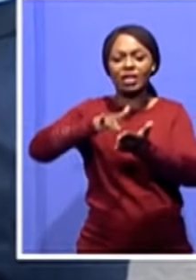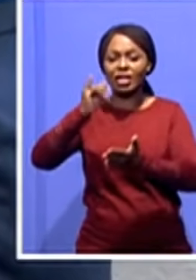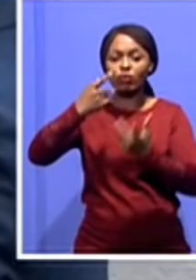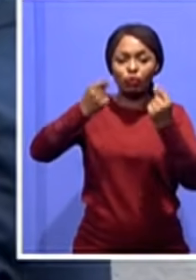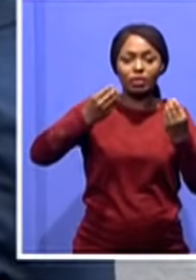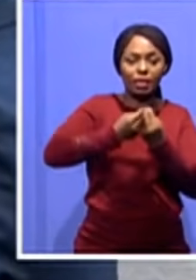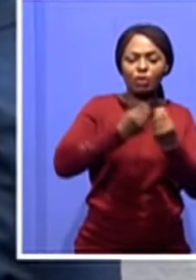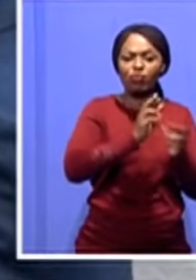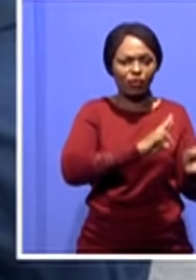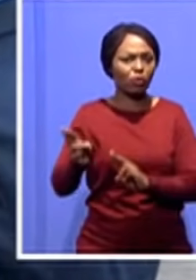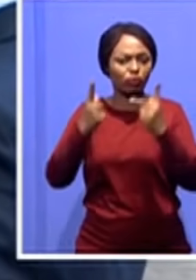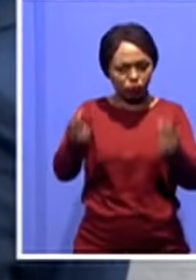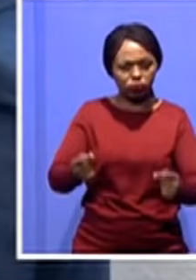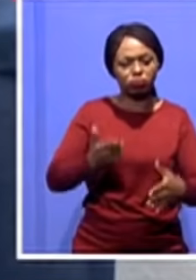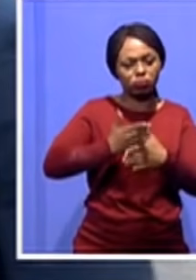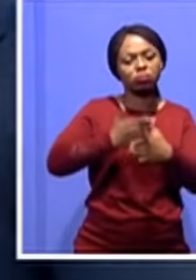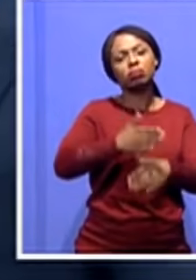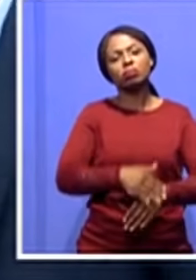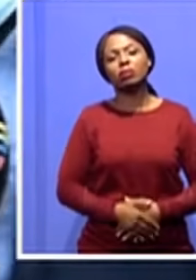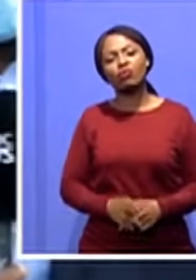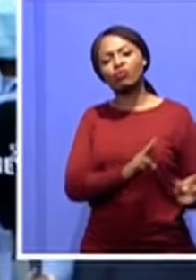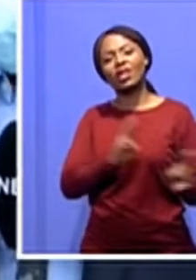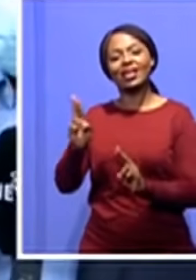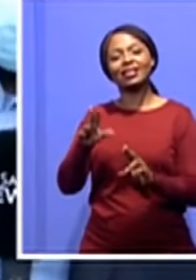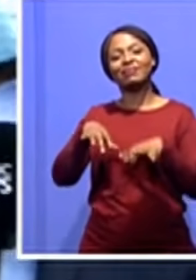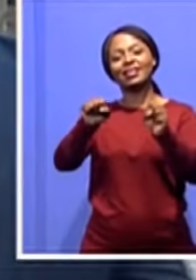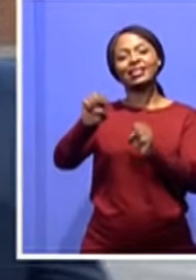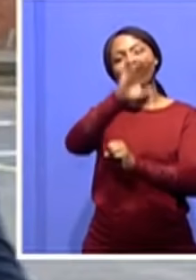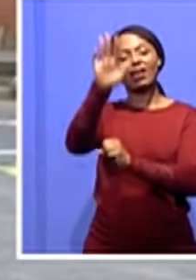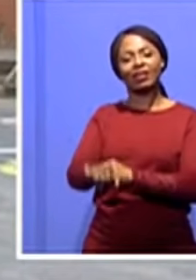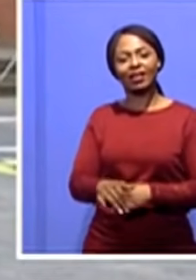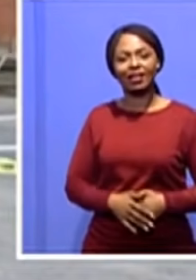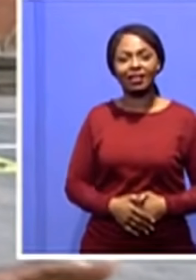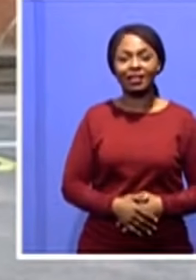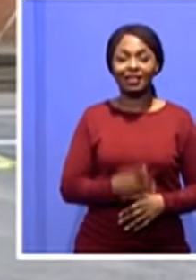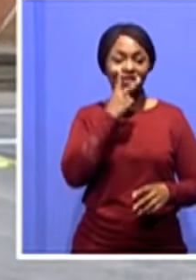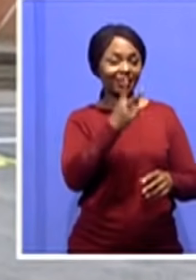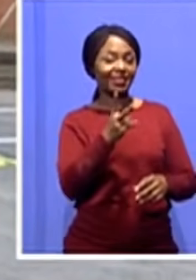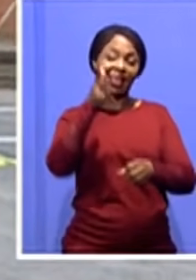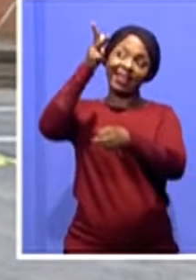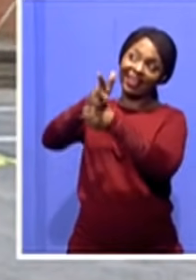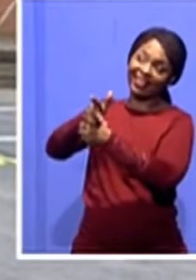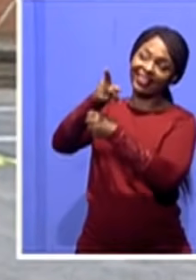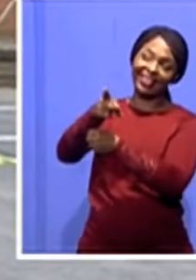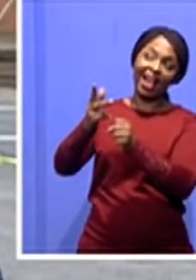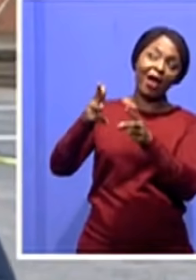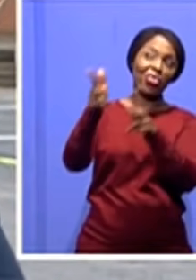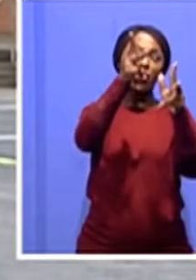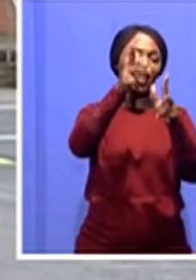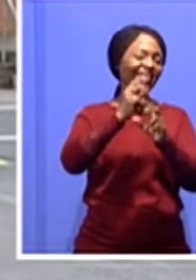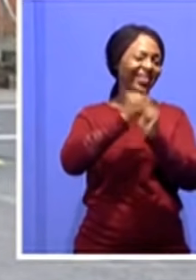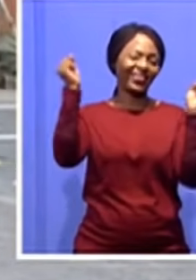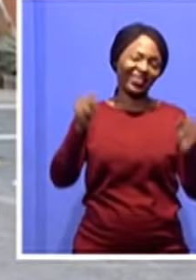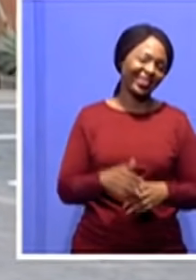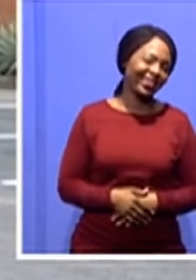very much for your time. Thank you. Okay, we didn't cut you off, you see. Well, that's Miss Leanne Matthys here, speaking on behalf of the Economic